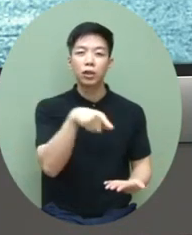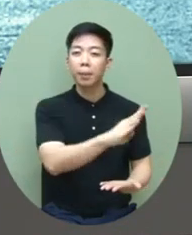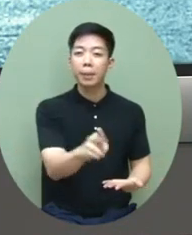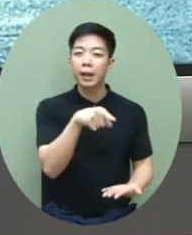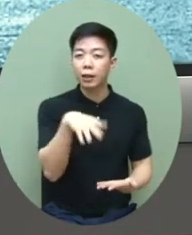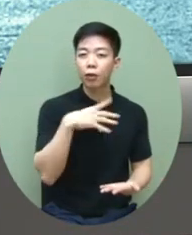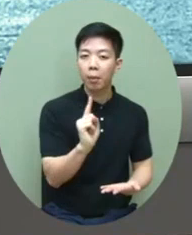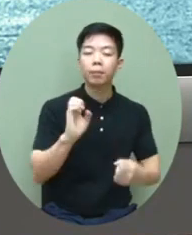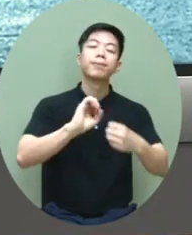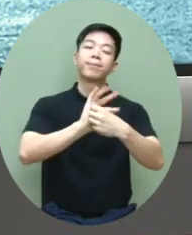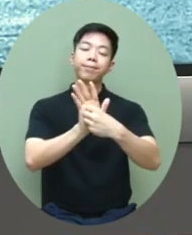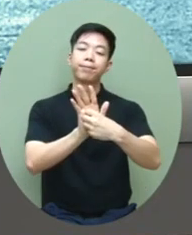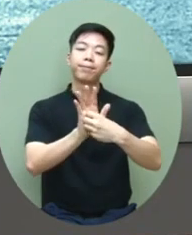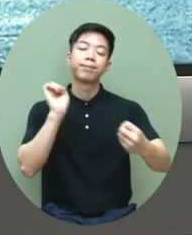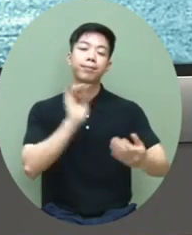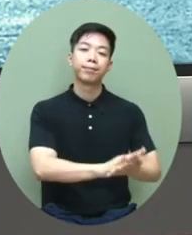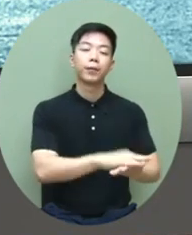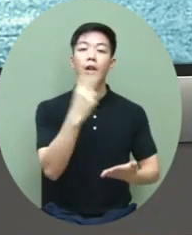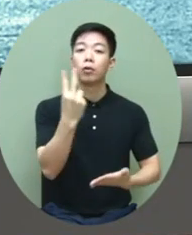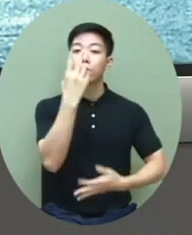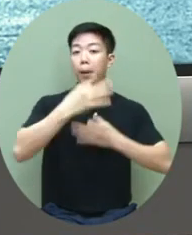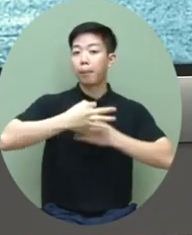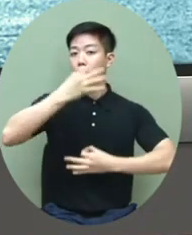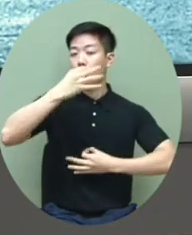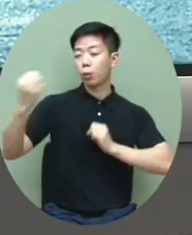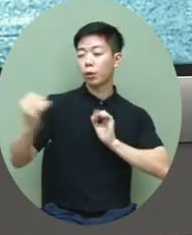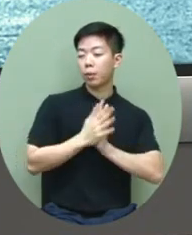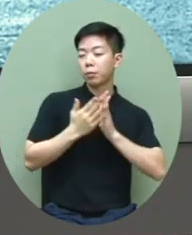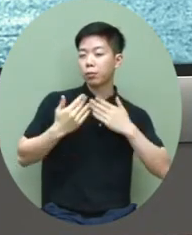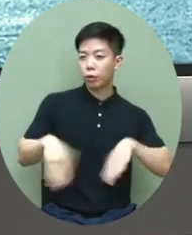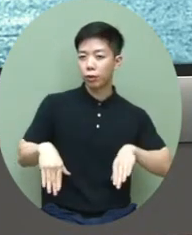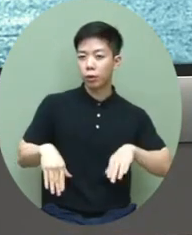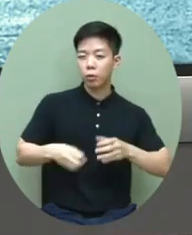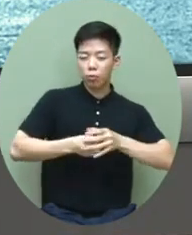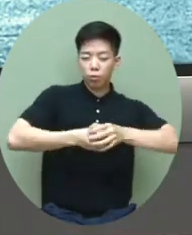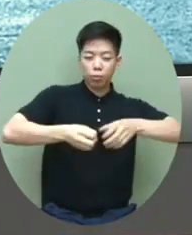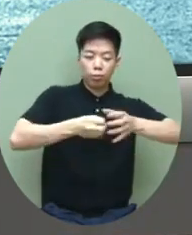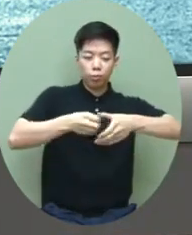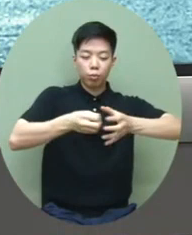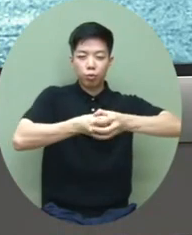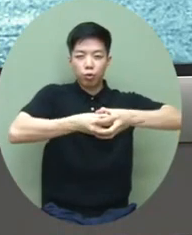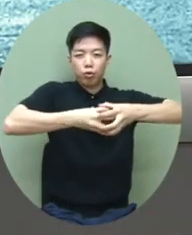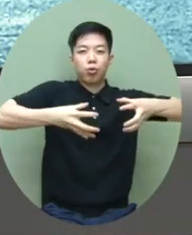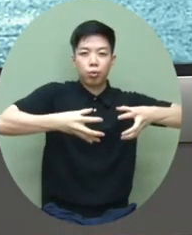airway will swell, blockage the airflow,